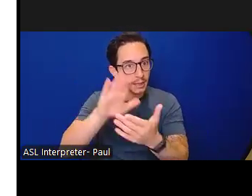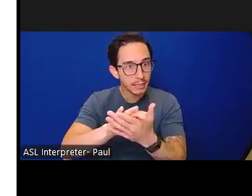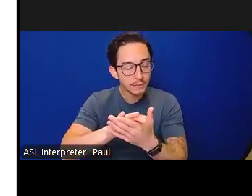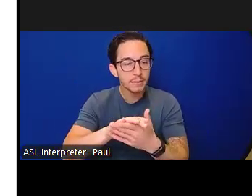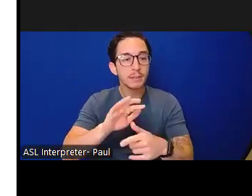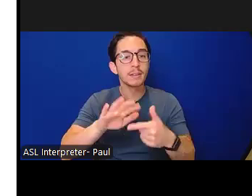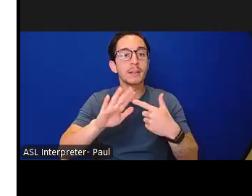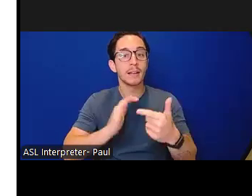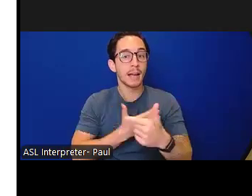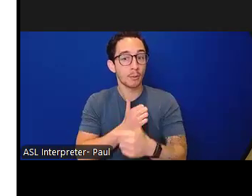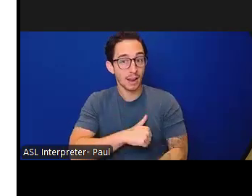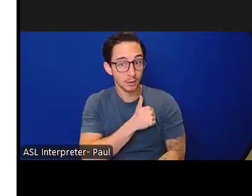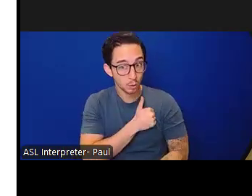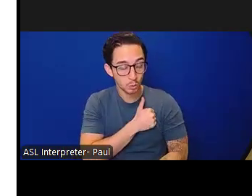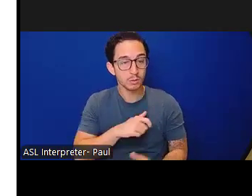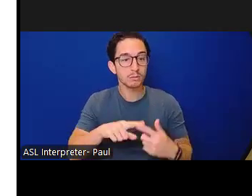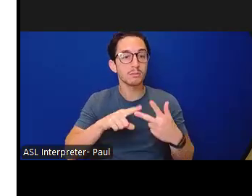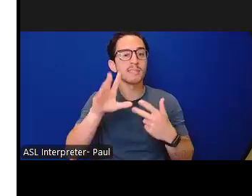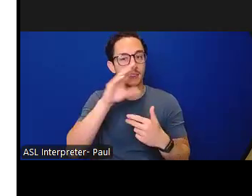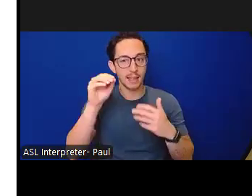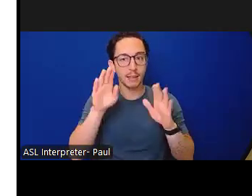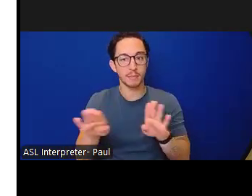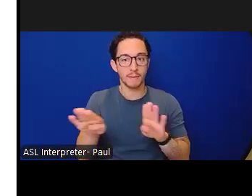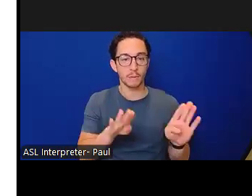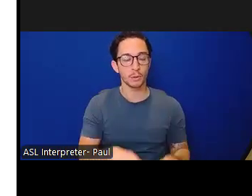attitudes, and our behaviors.